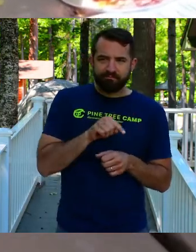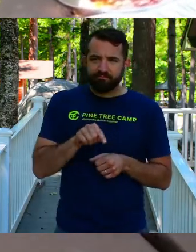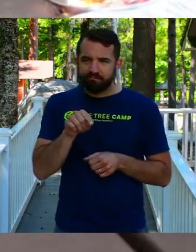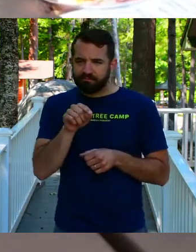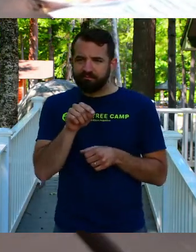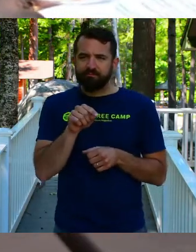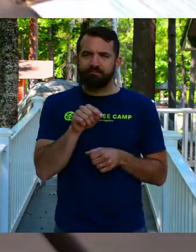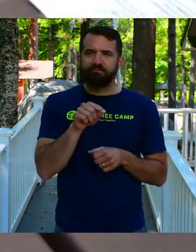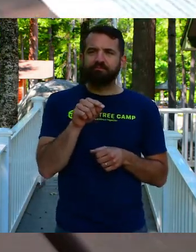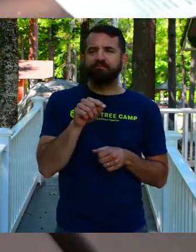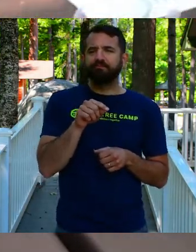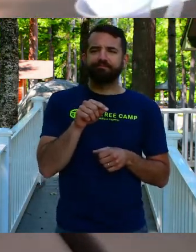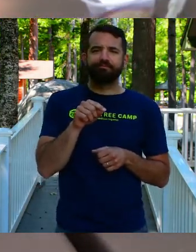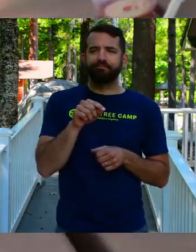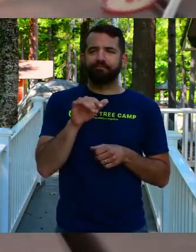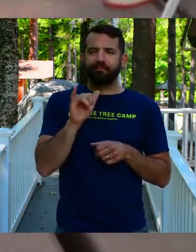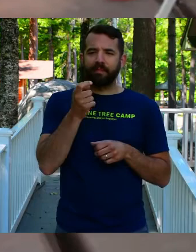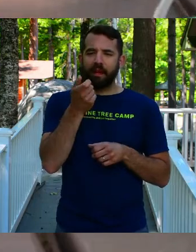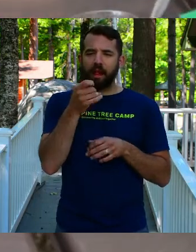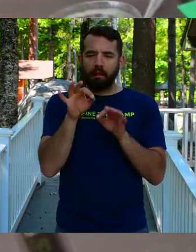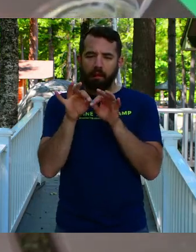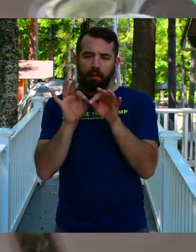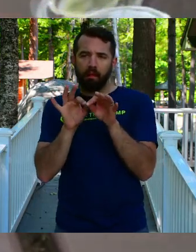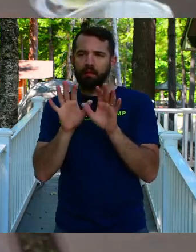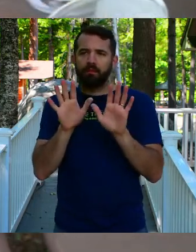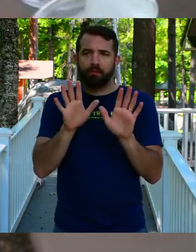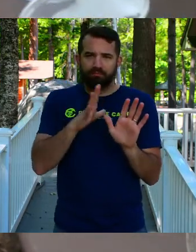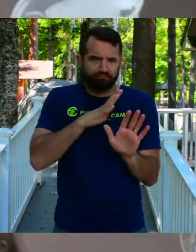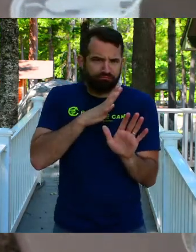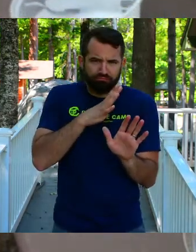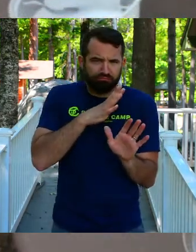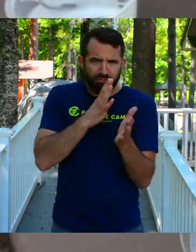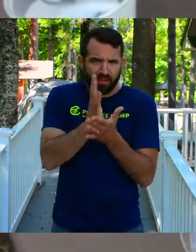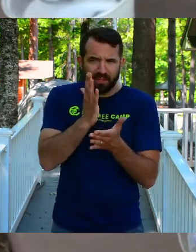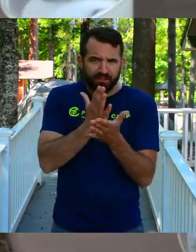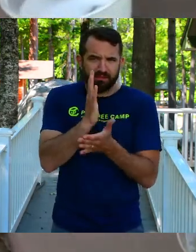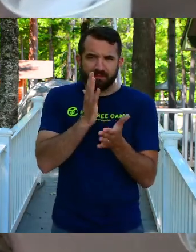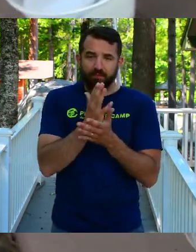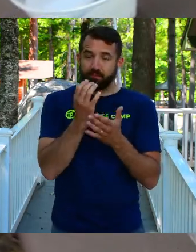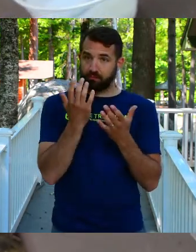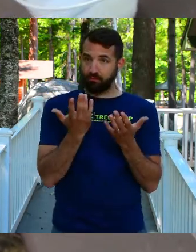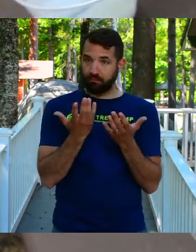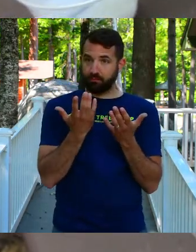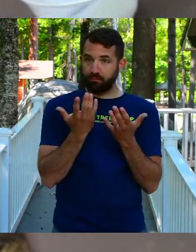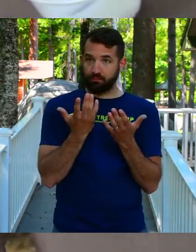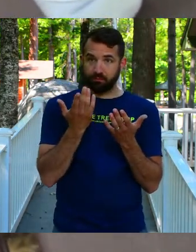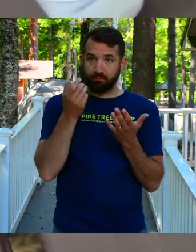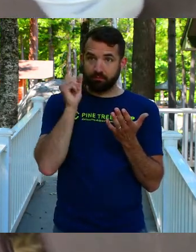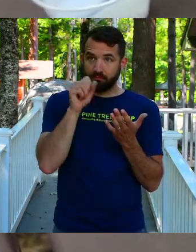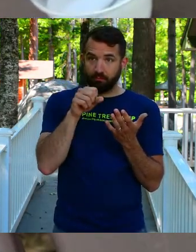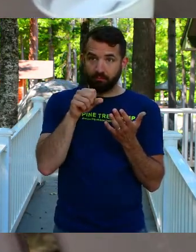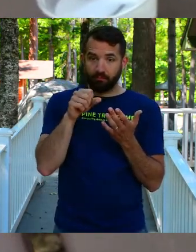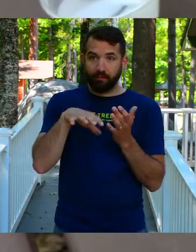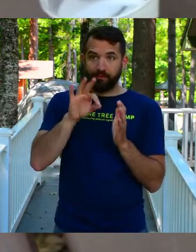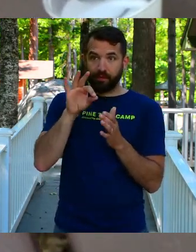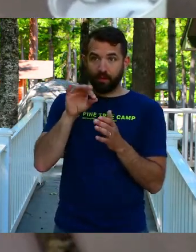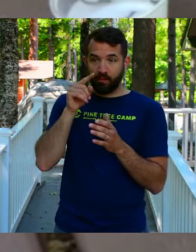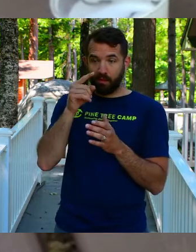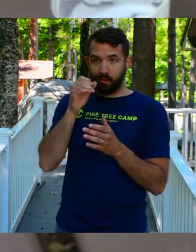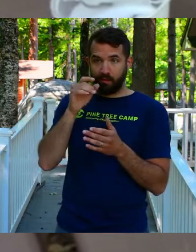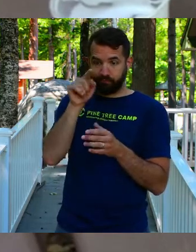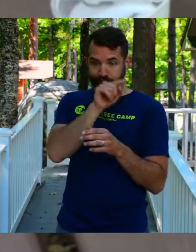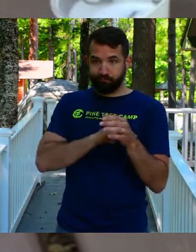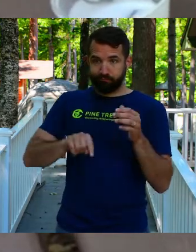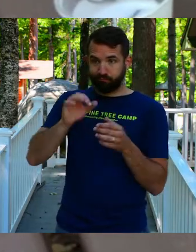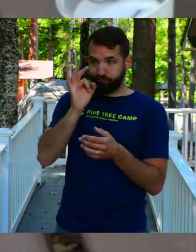I'm going to poke a hole through it with my pencil just to make it so the string can go through. This one just broke really